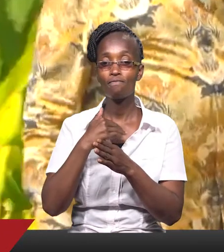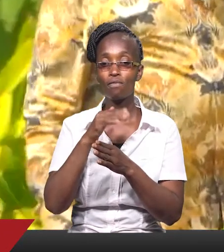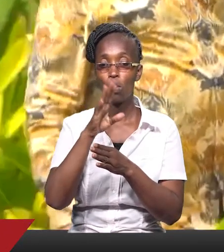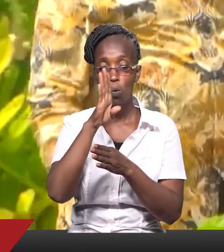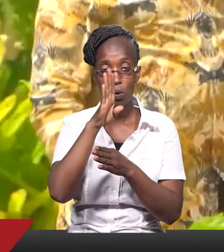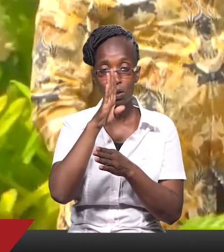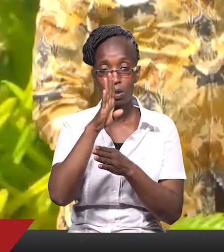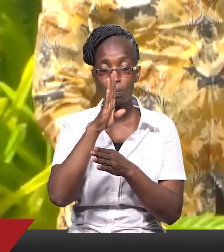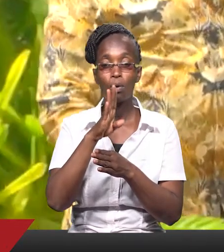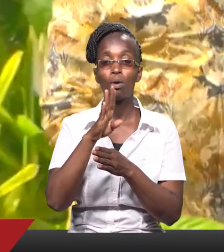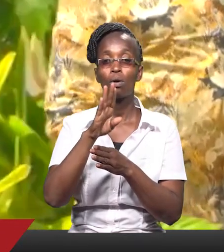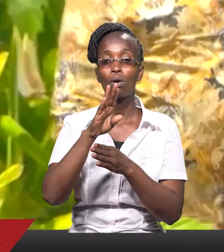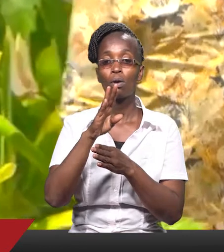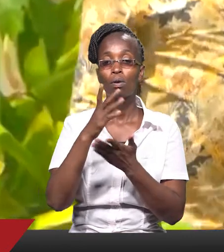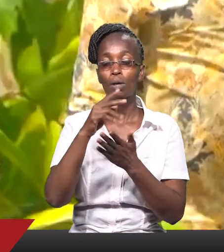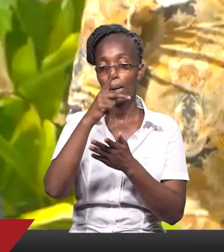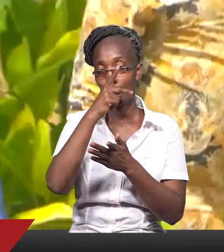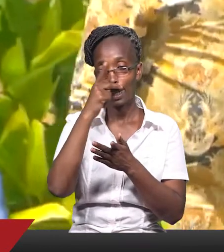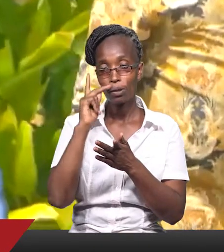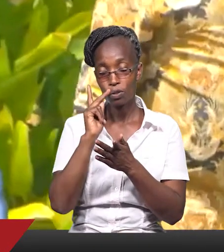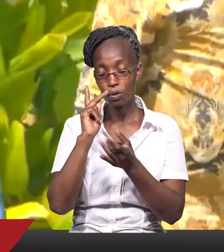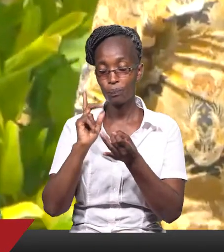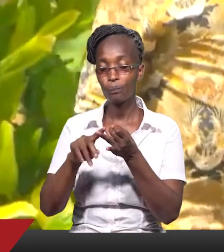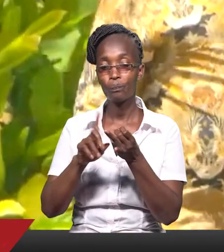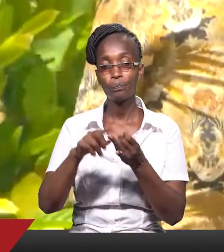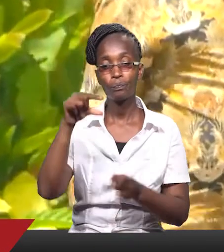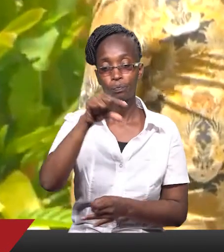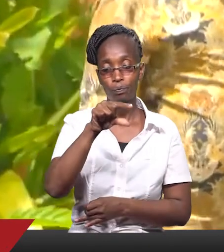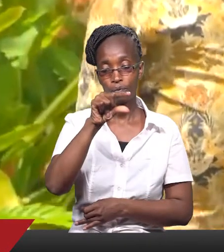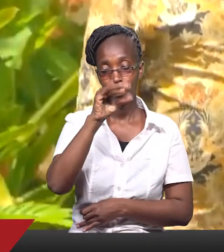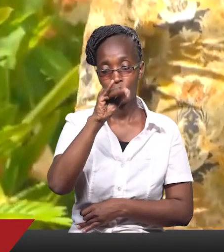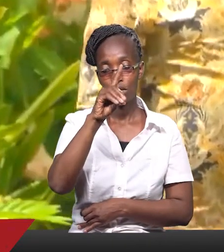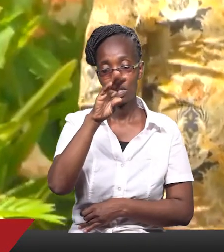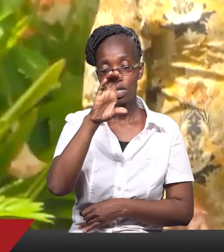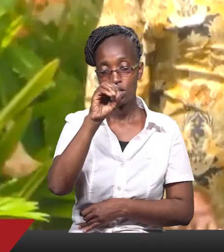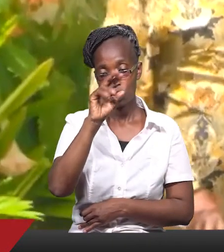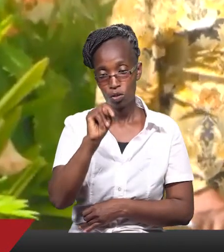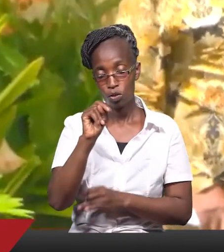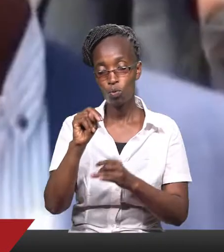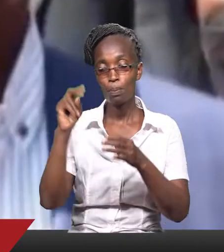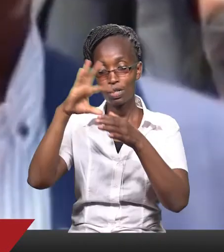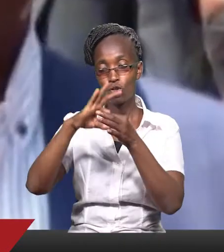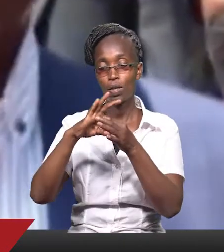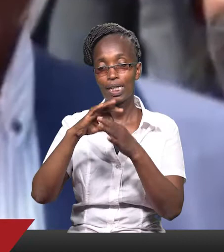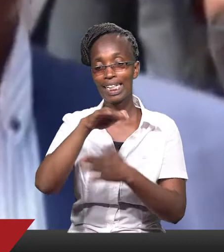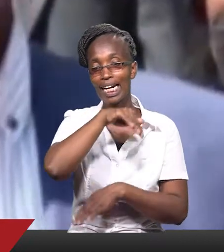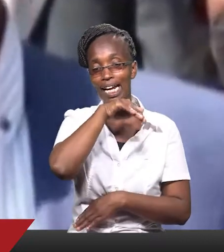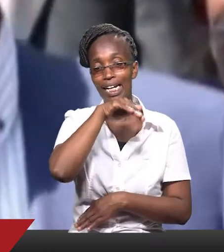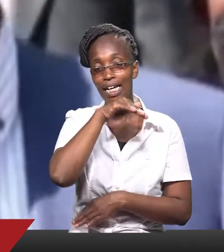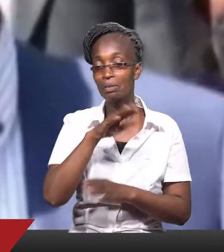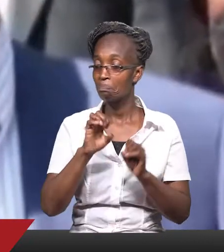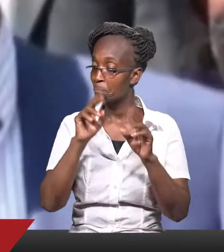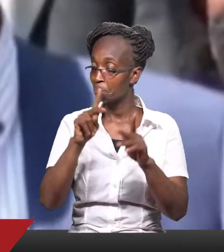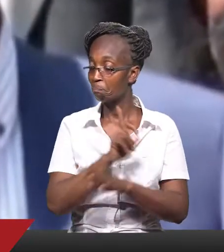kuwa Kalonzo na Gideon Moi wanakisiwa kumuunga mkono kinara wa ODM Raila Odinga. I've never spoken to